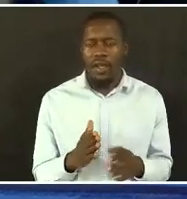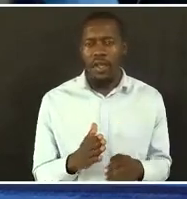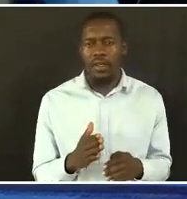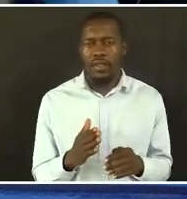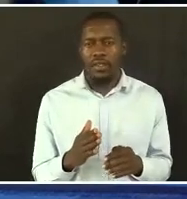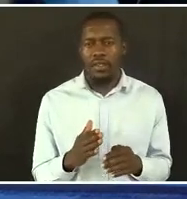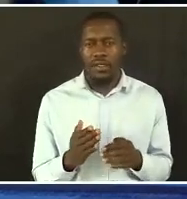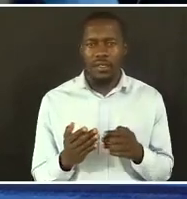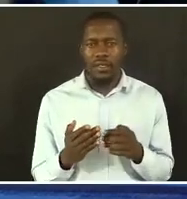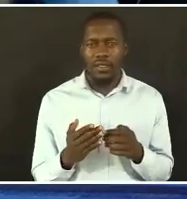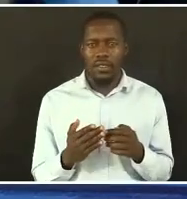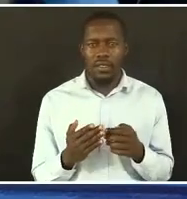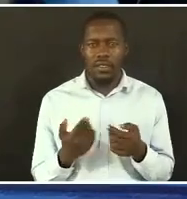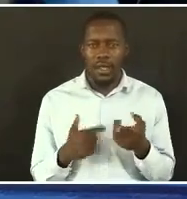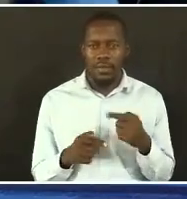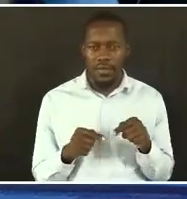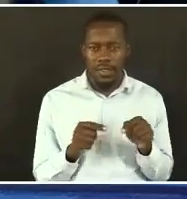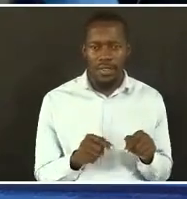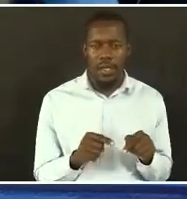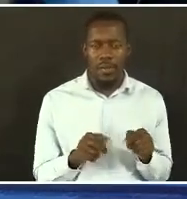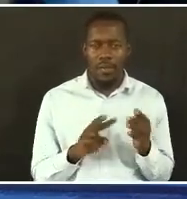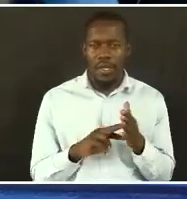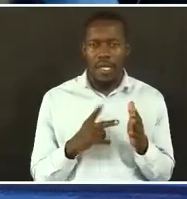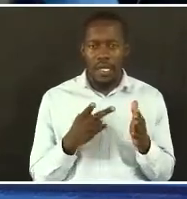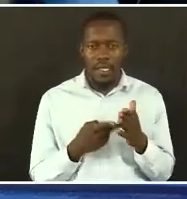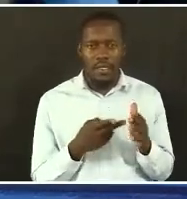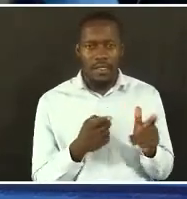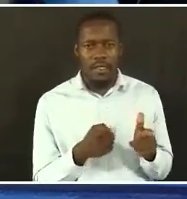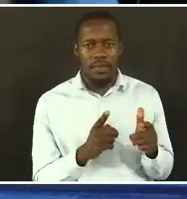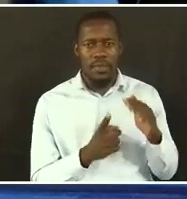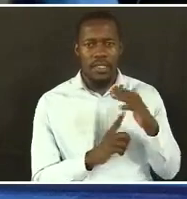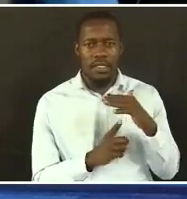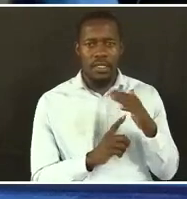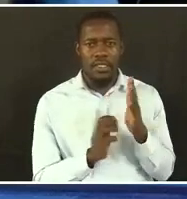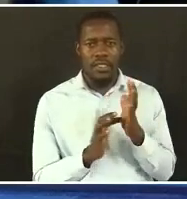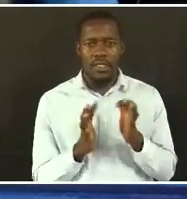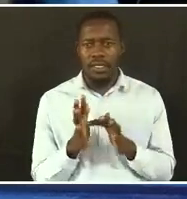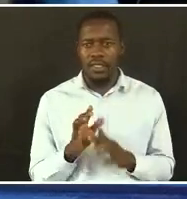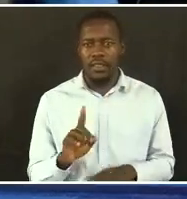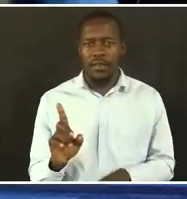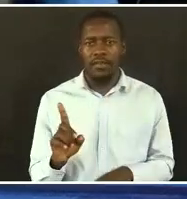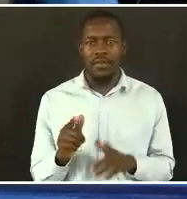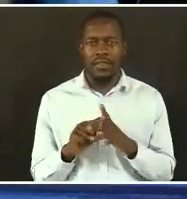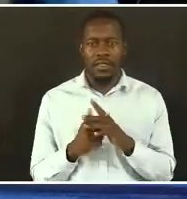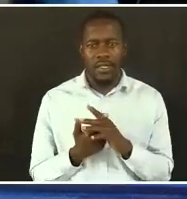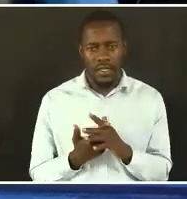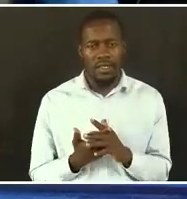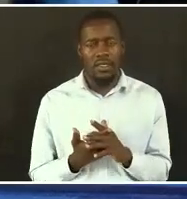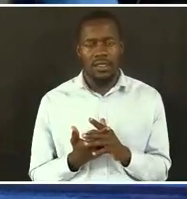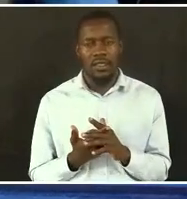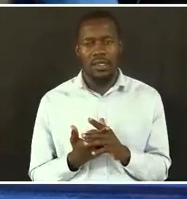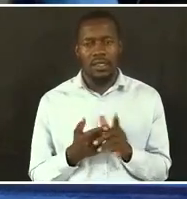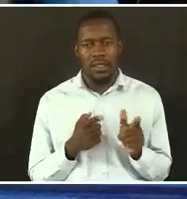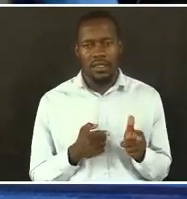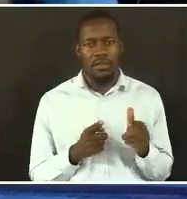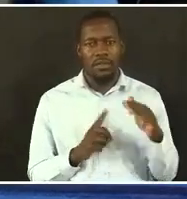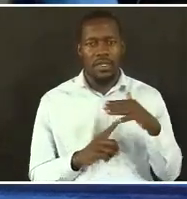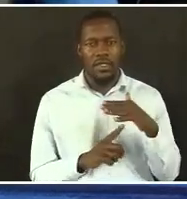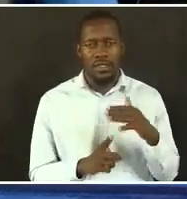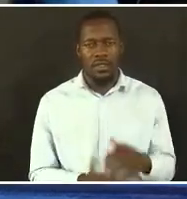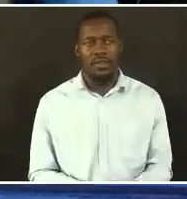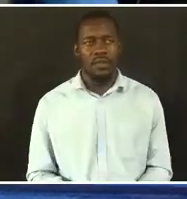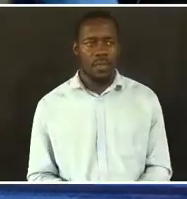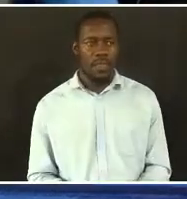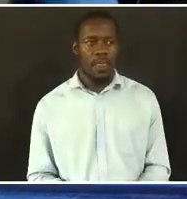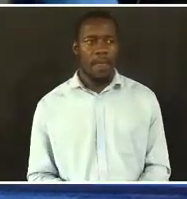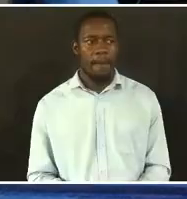a full ministry that is initiated by Christ, and we are just to serve. Our calling is to serve in